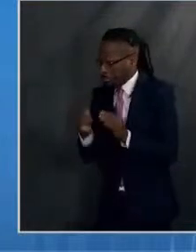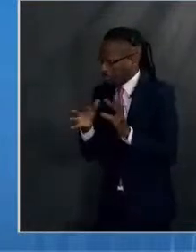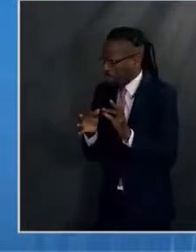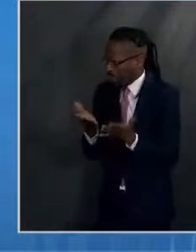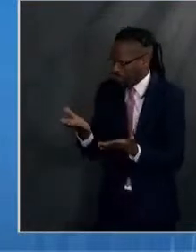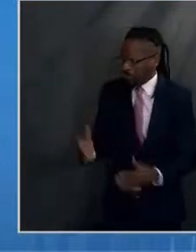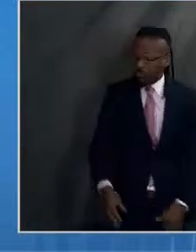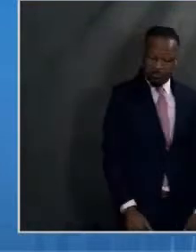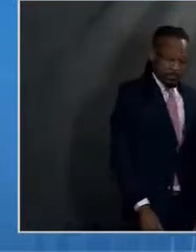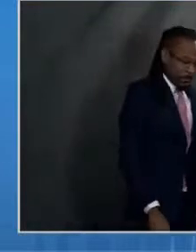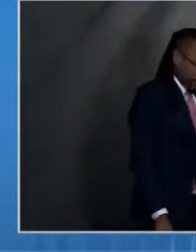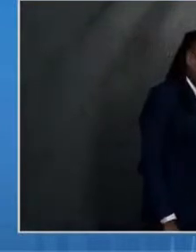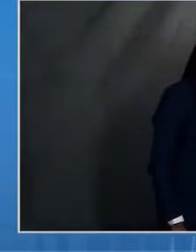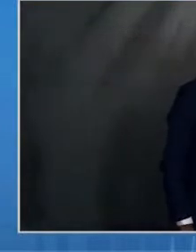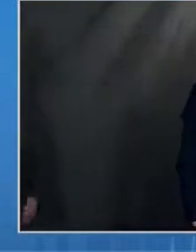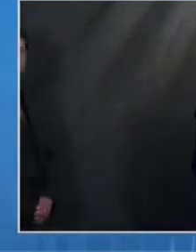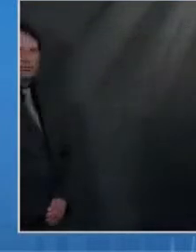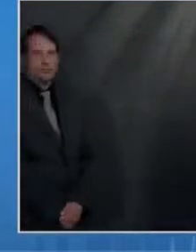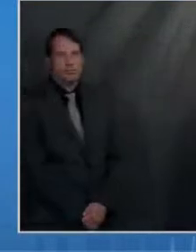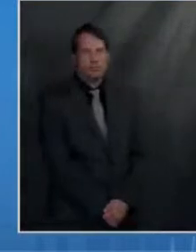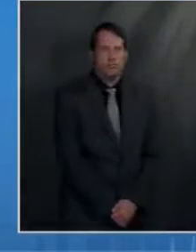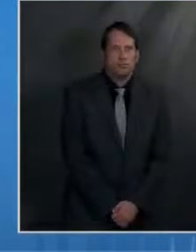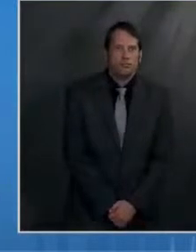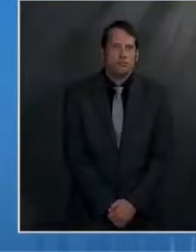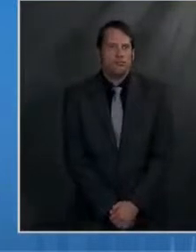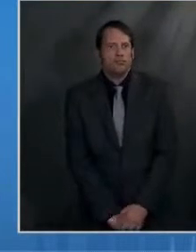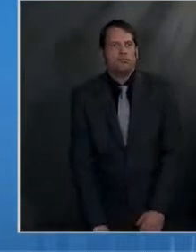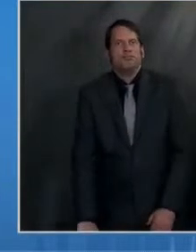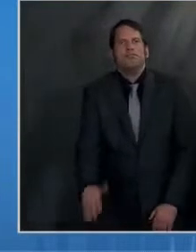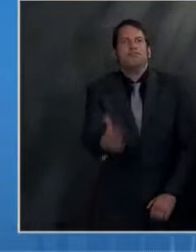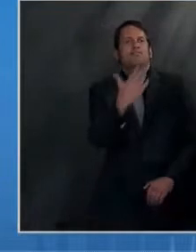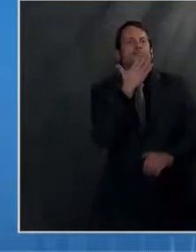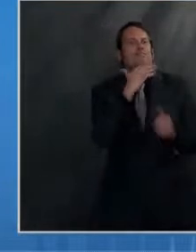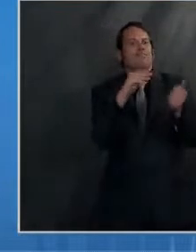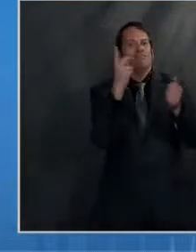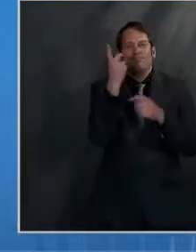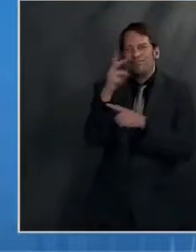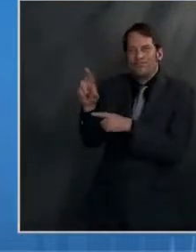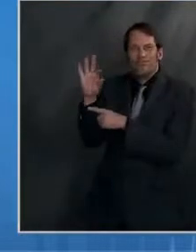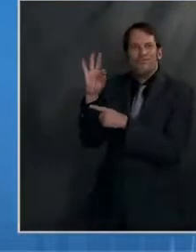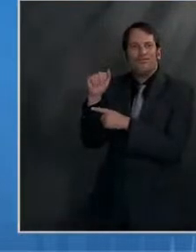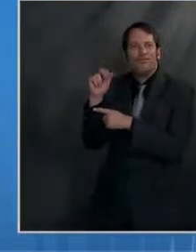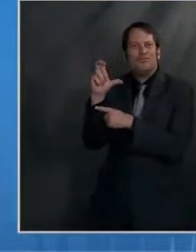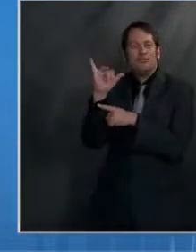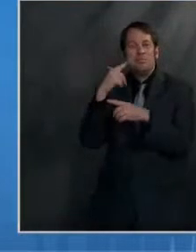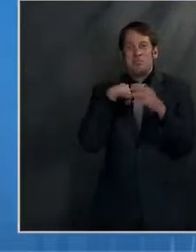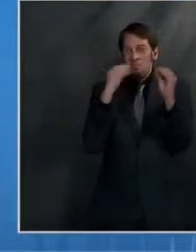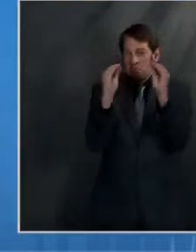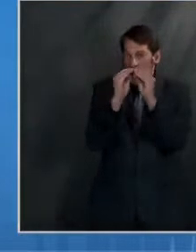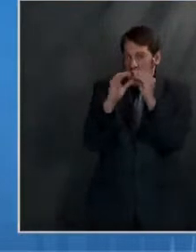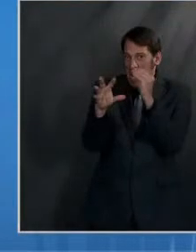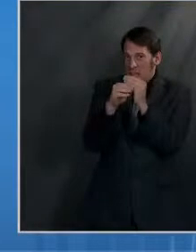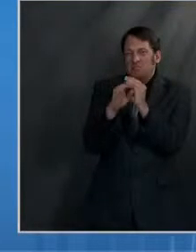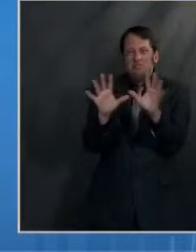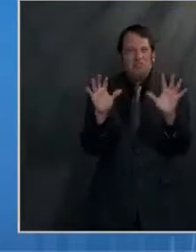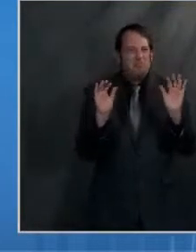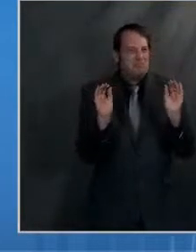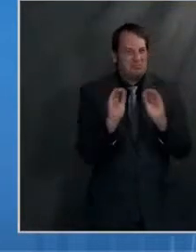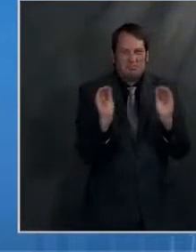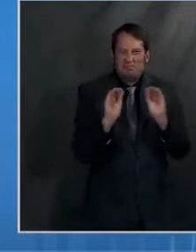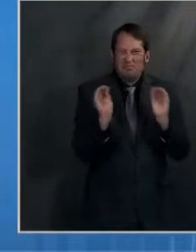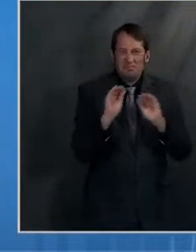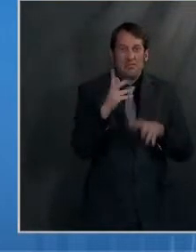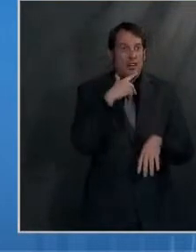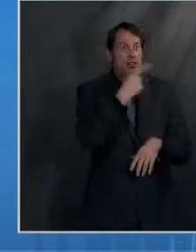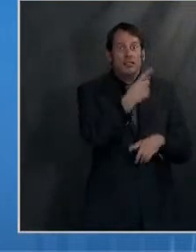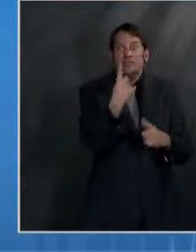Dr. Fauci. I don't have a lot to add there except to say that the CDC is actively looking at this question. And what some